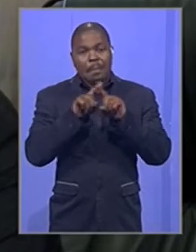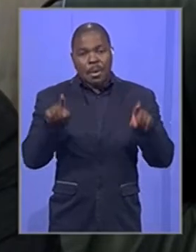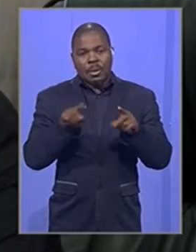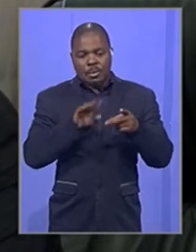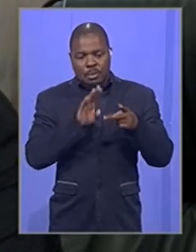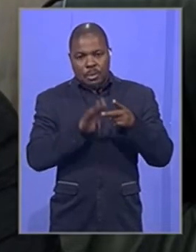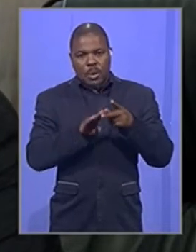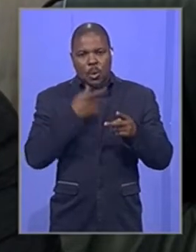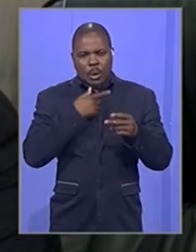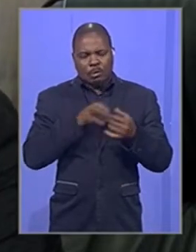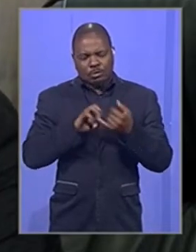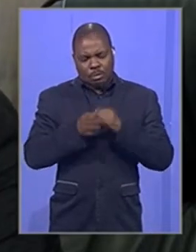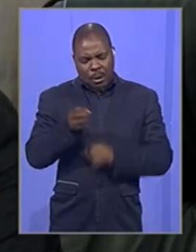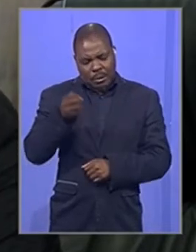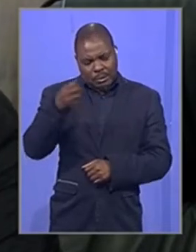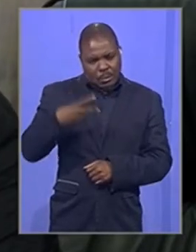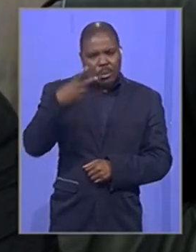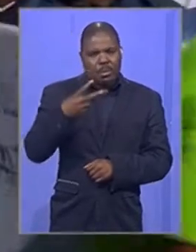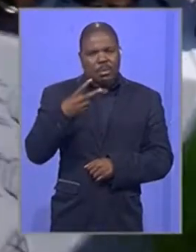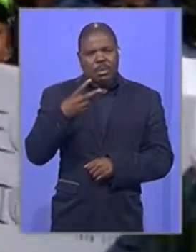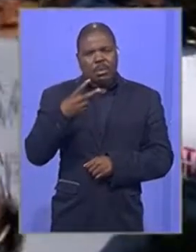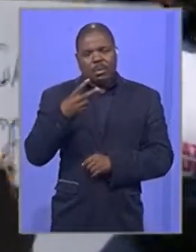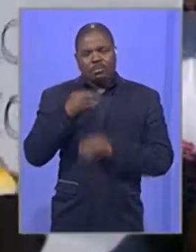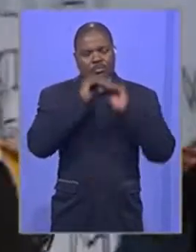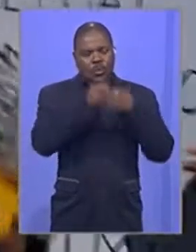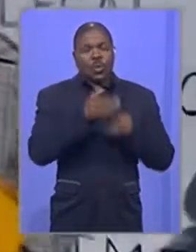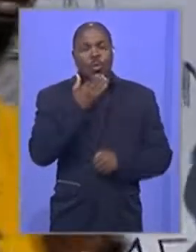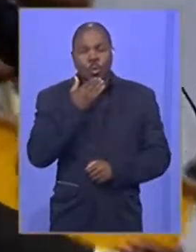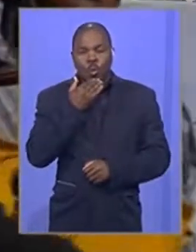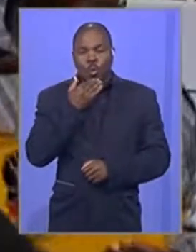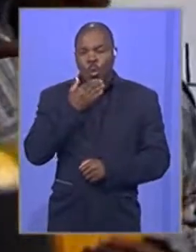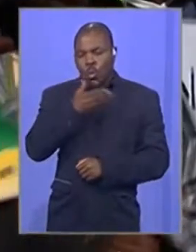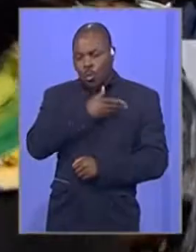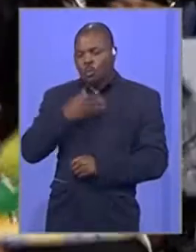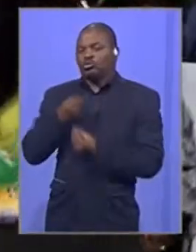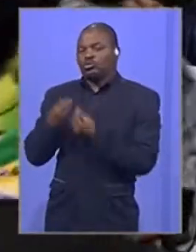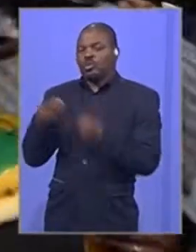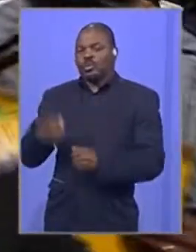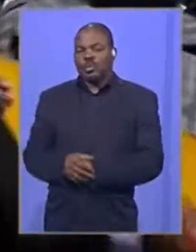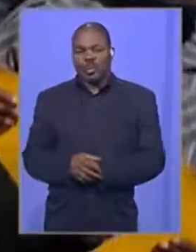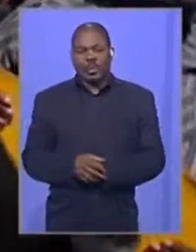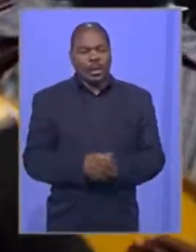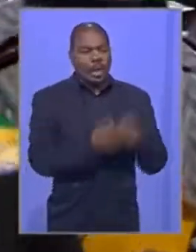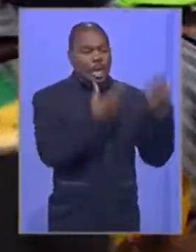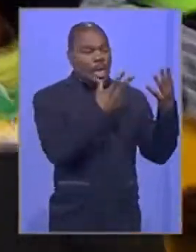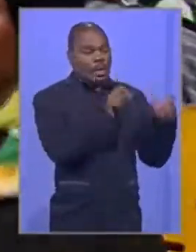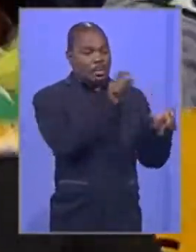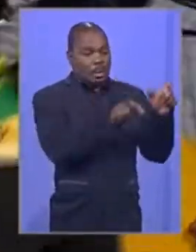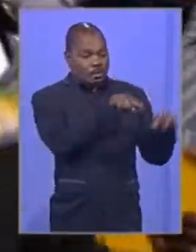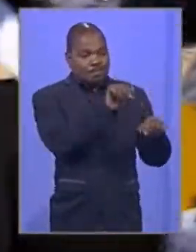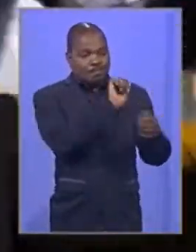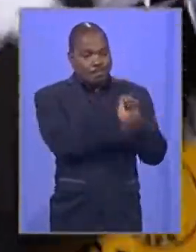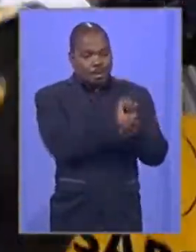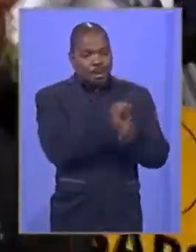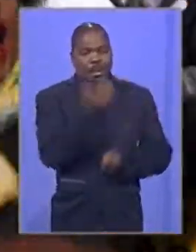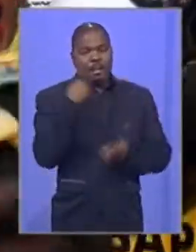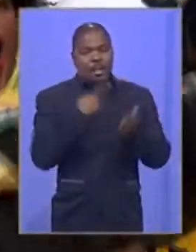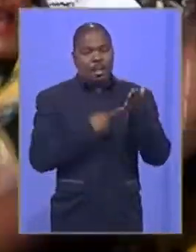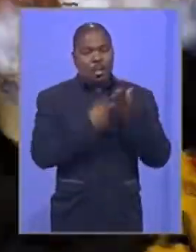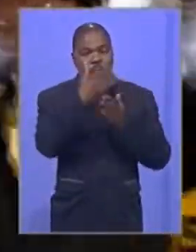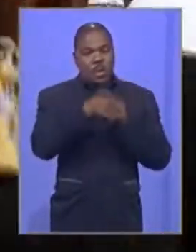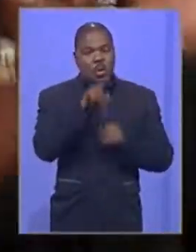a double effort when it comes to women and children. Re sale mo molato kgatlhanong le bagonano la ba masomeseswai bao ba sorego mo mafelelong a